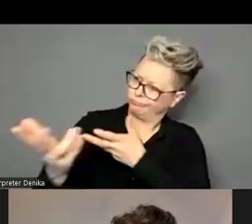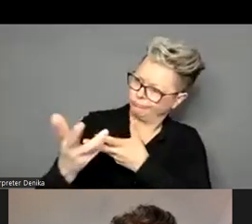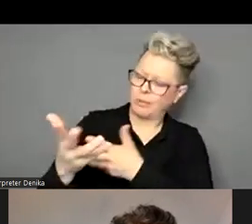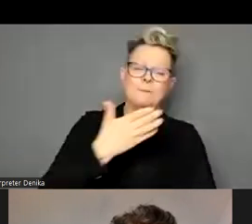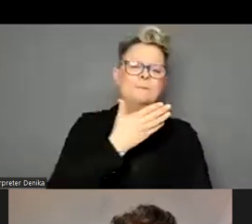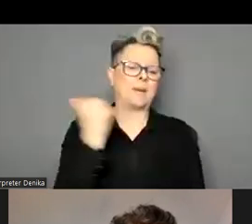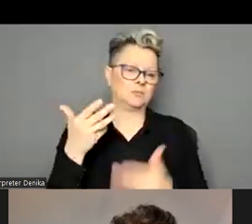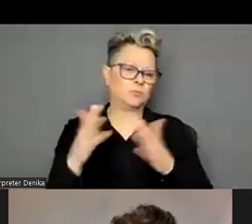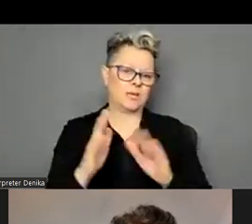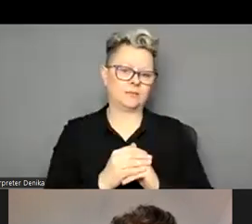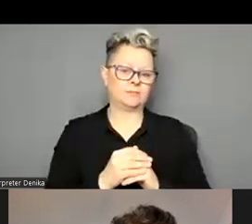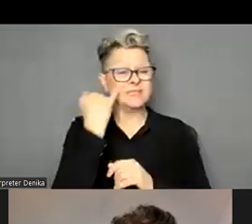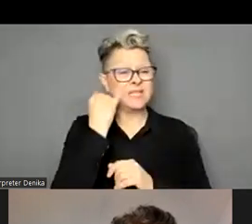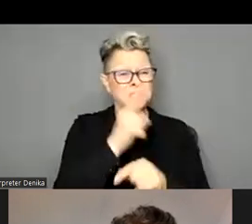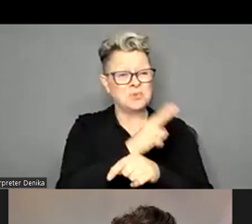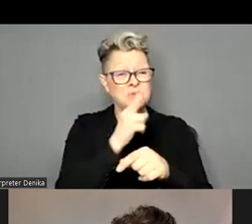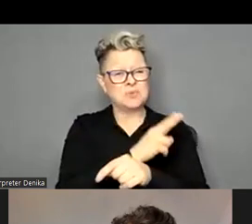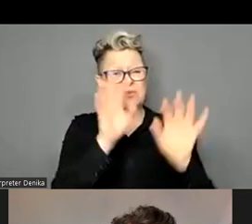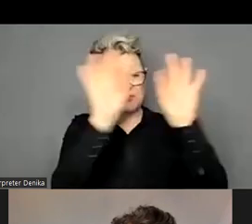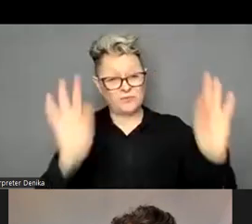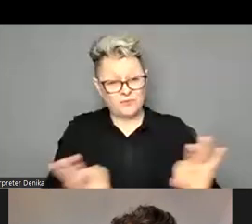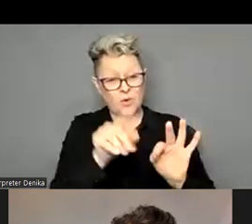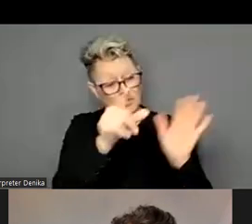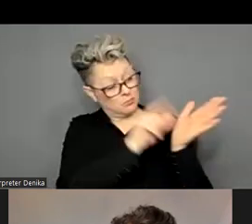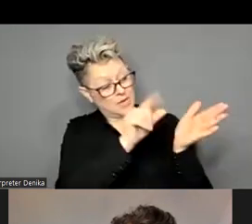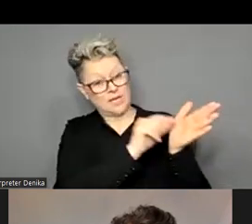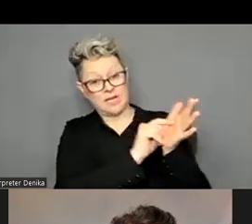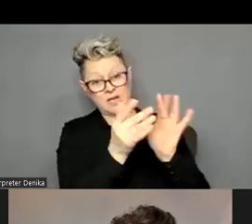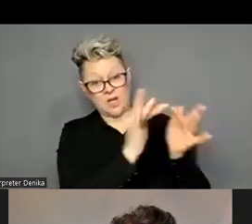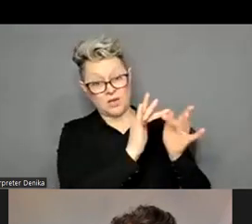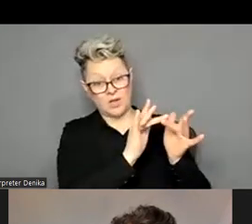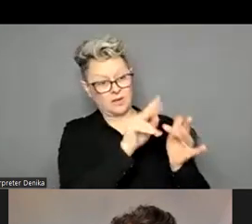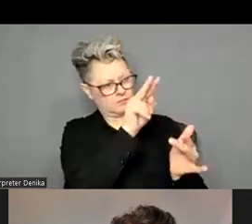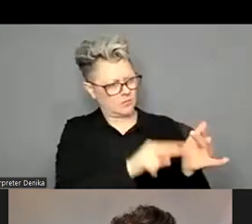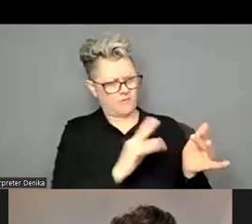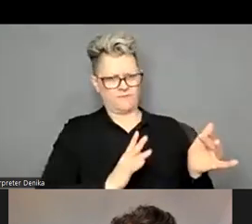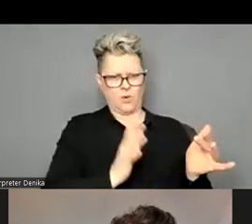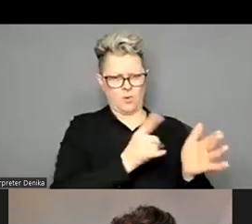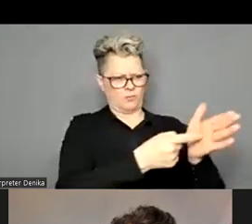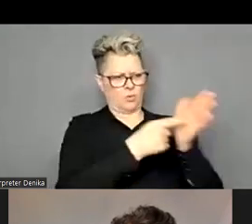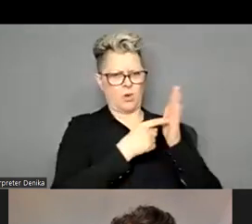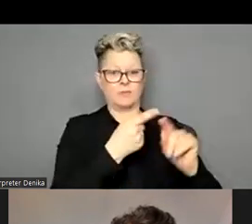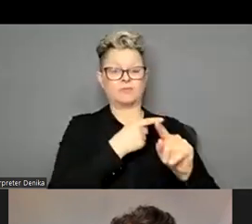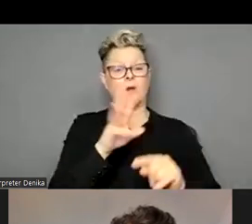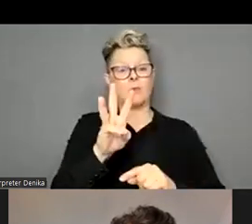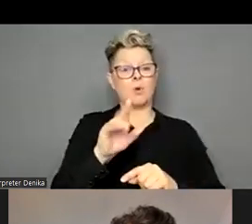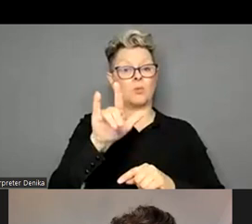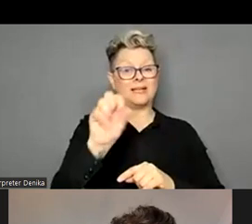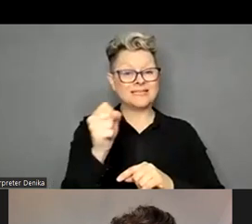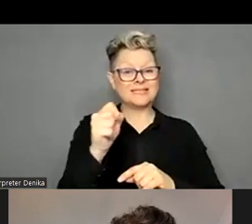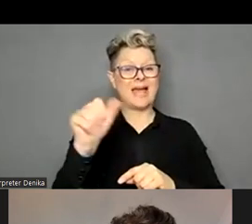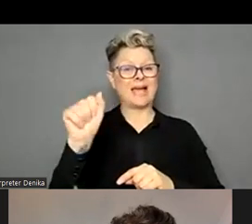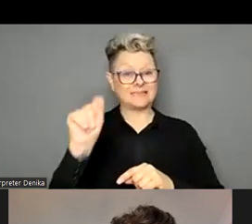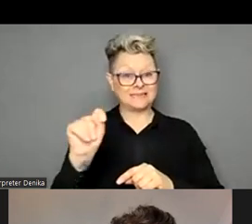a pre-printed form, do make sure to pay attention to those formal requirements from the Wills Act at a minimum. But I guess